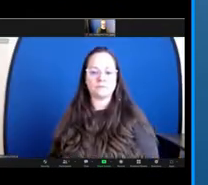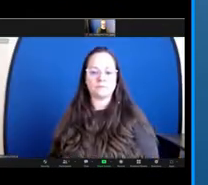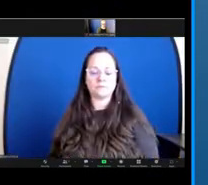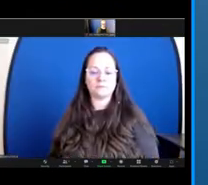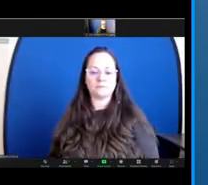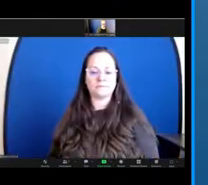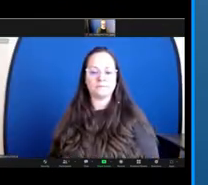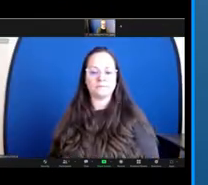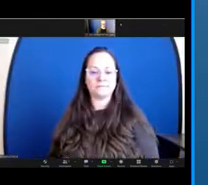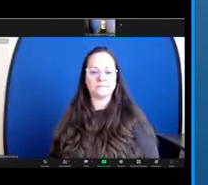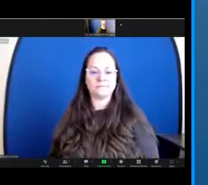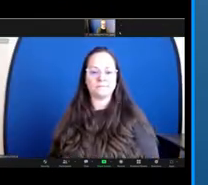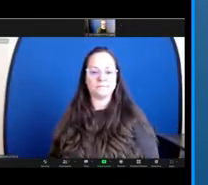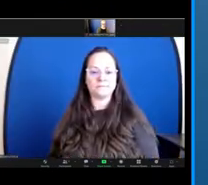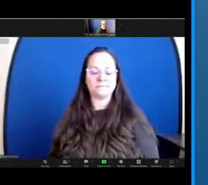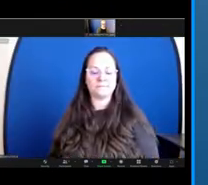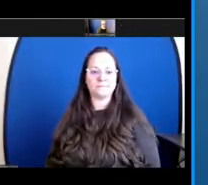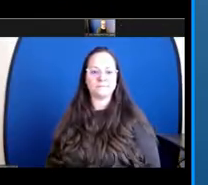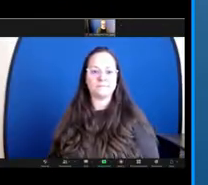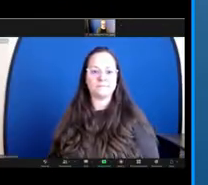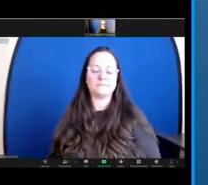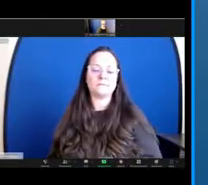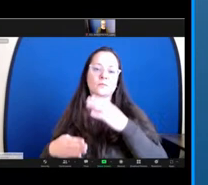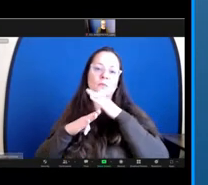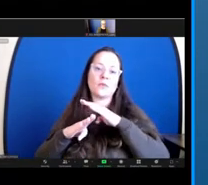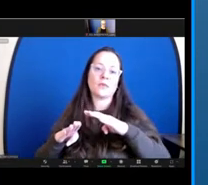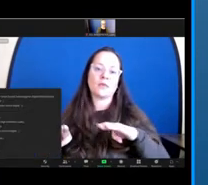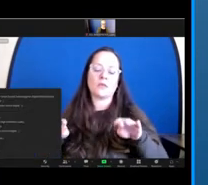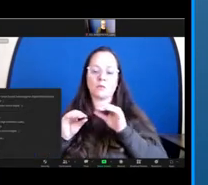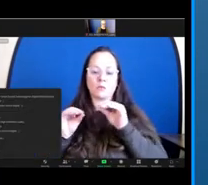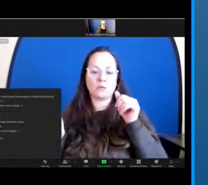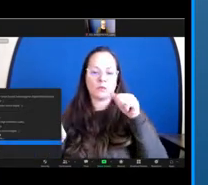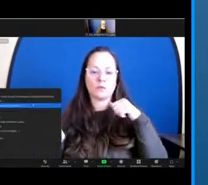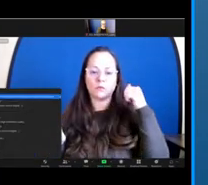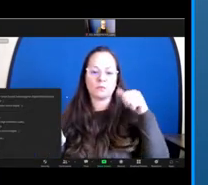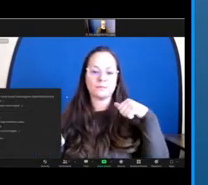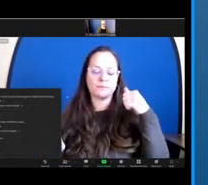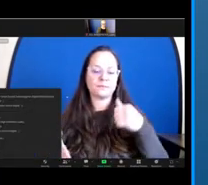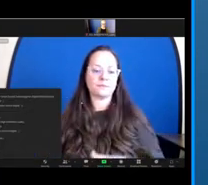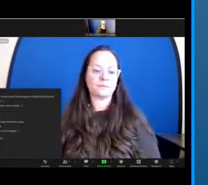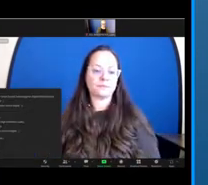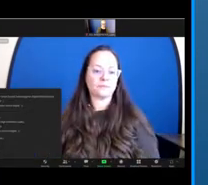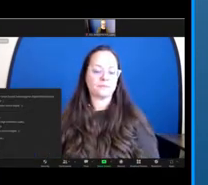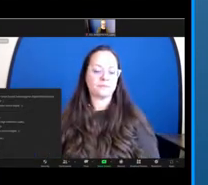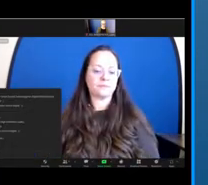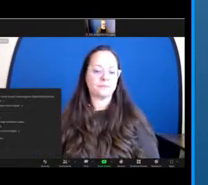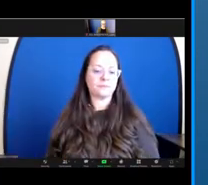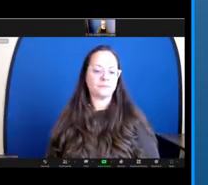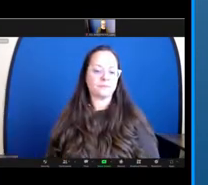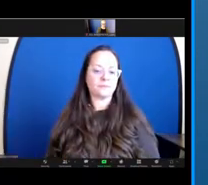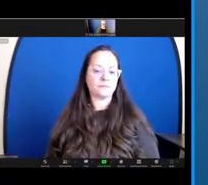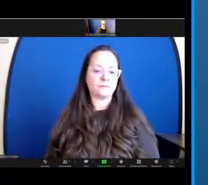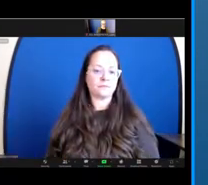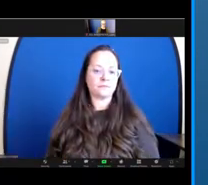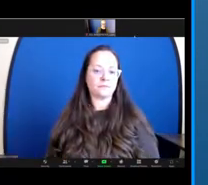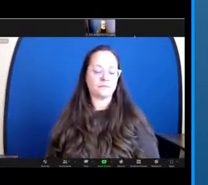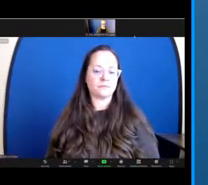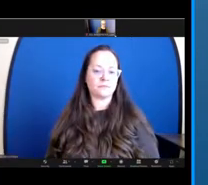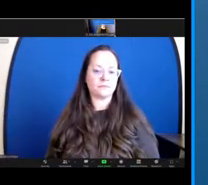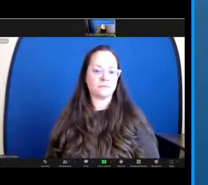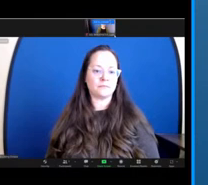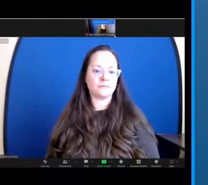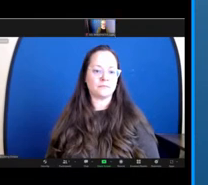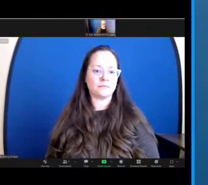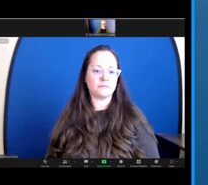to Advocate that there is a state statute or a precedent or historic or a tradition that has no meaning in this body because